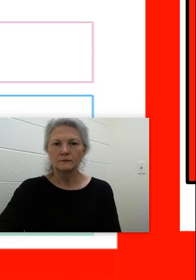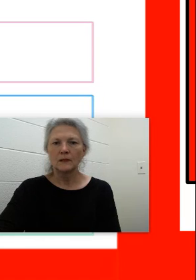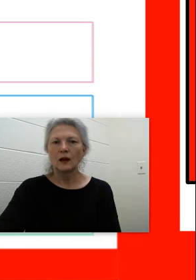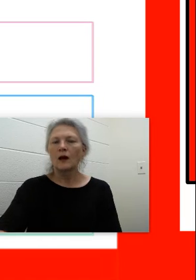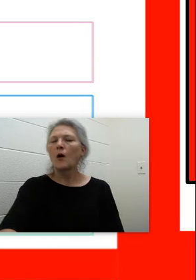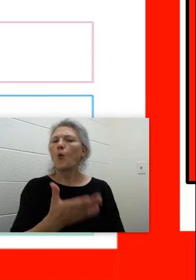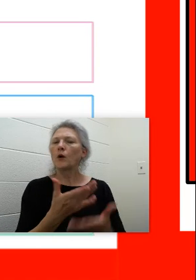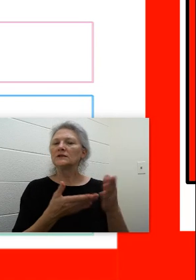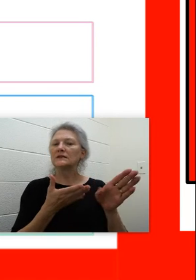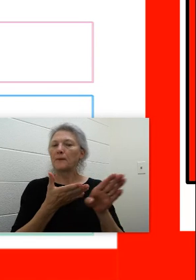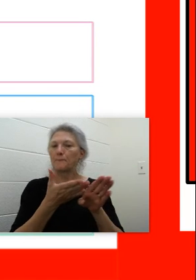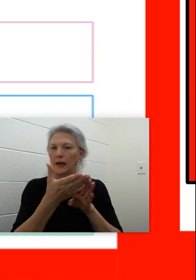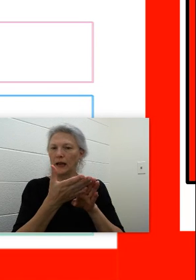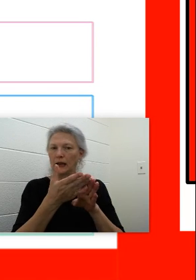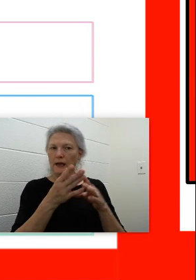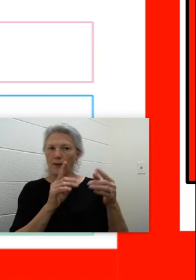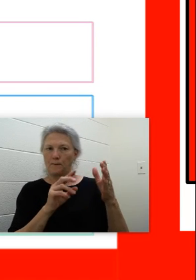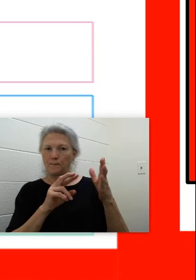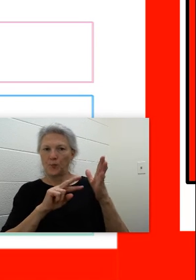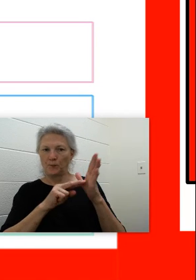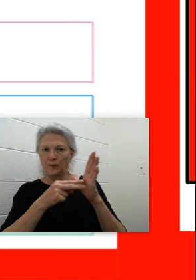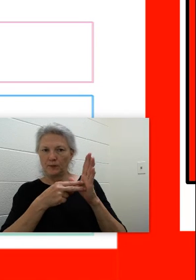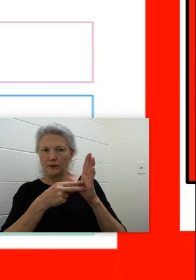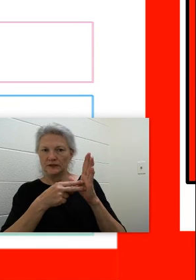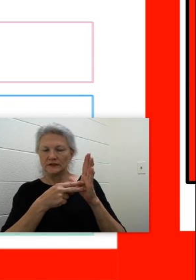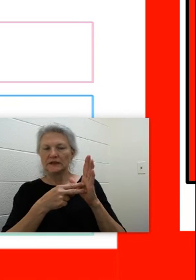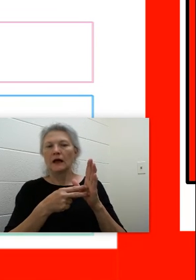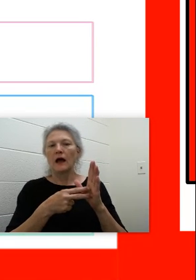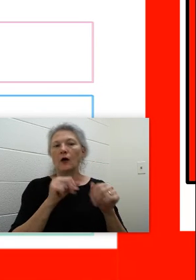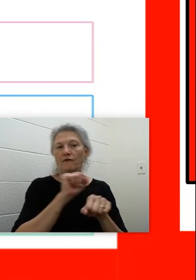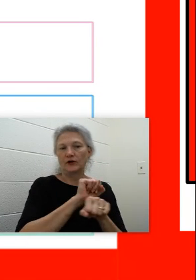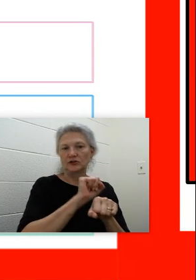What is the main purpose of each body system? Type your